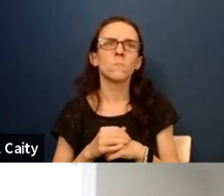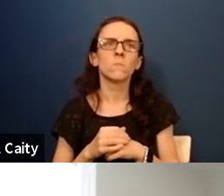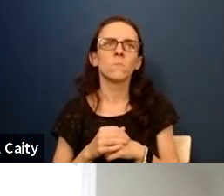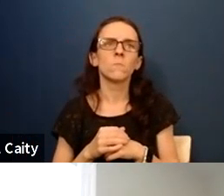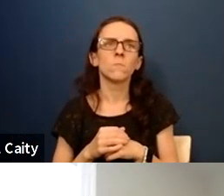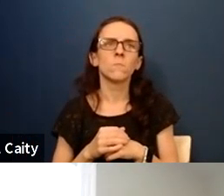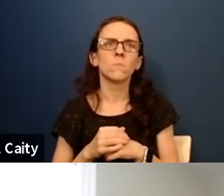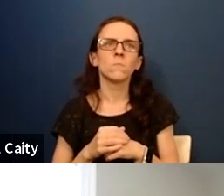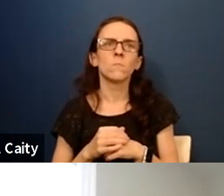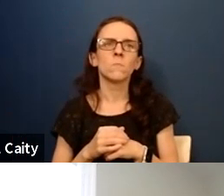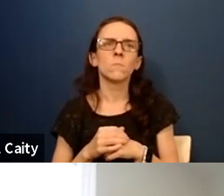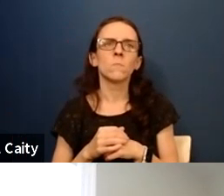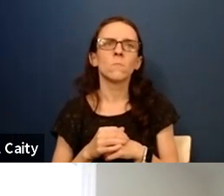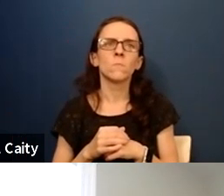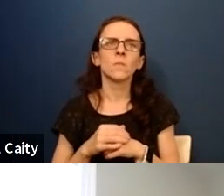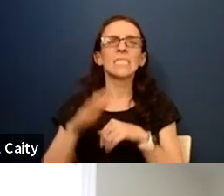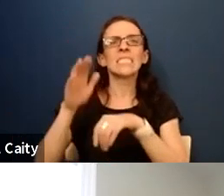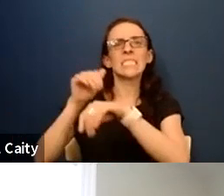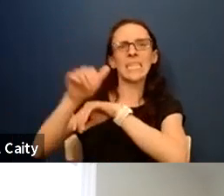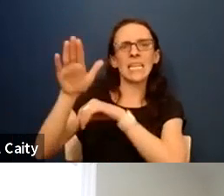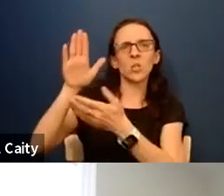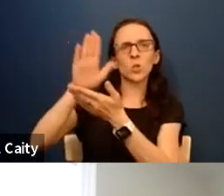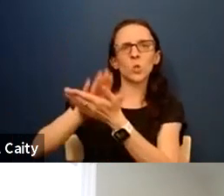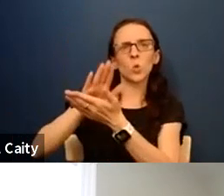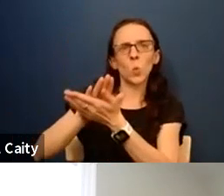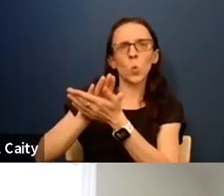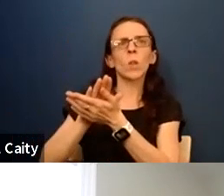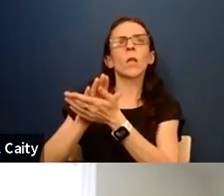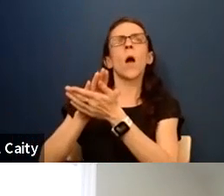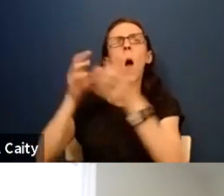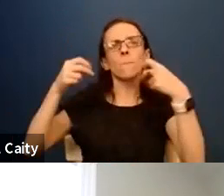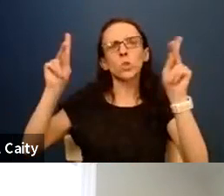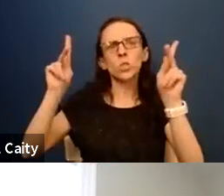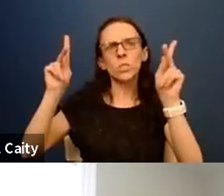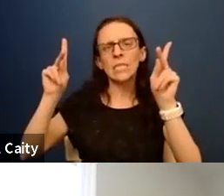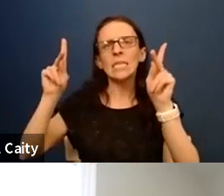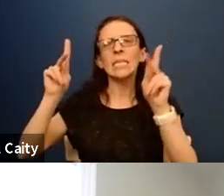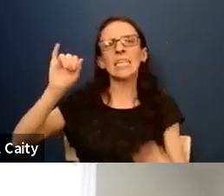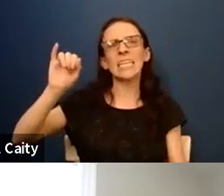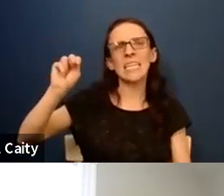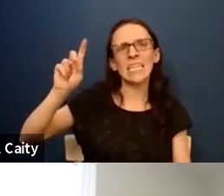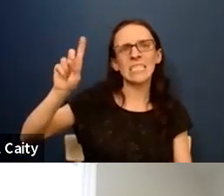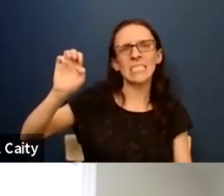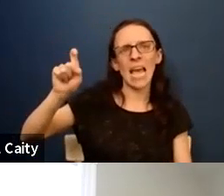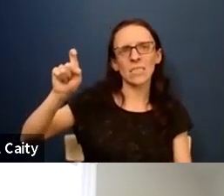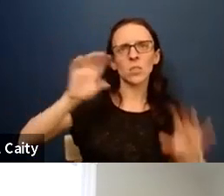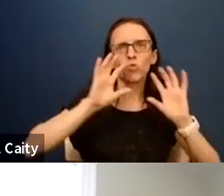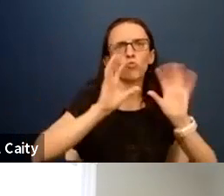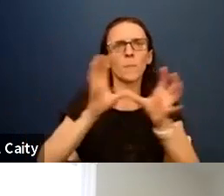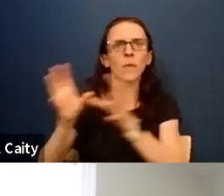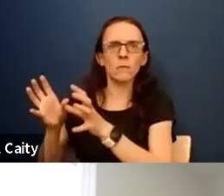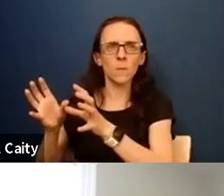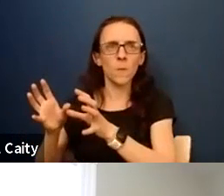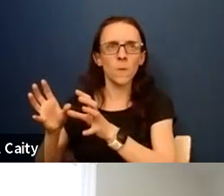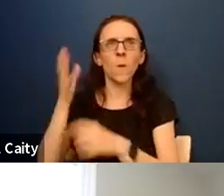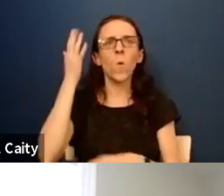sending school opportunity index grouping, because I want to be sensitive to